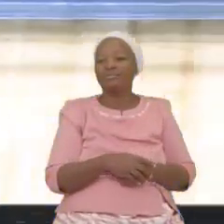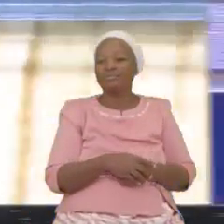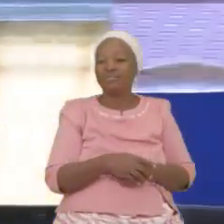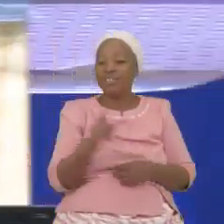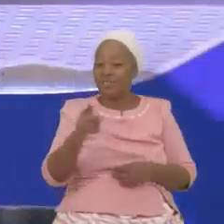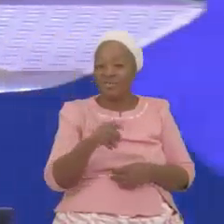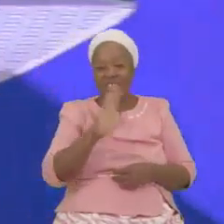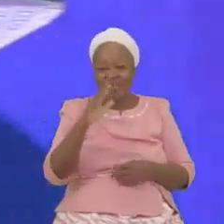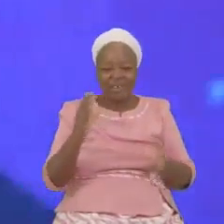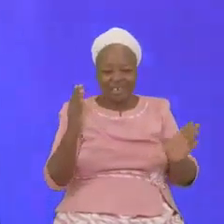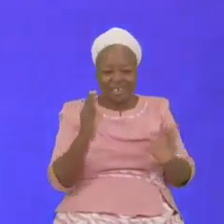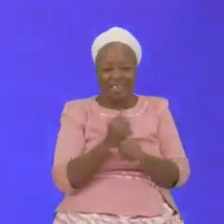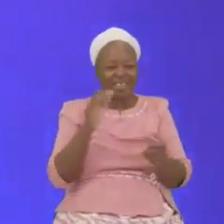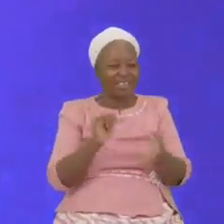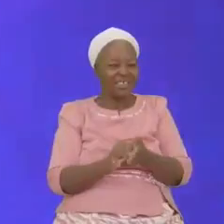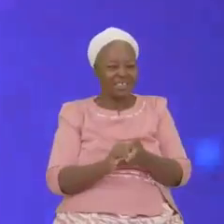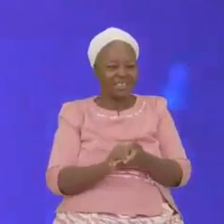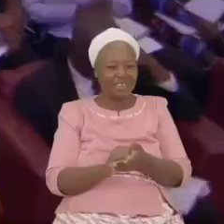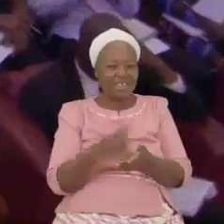You didn't catch that one.